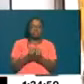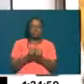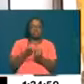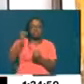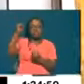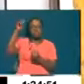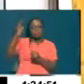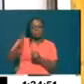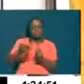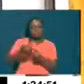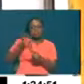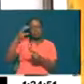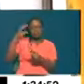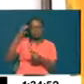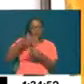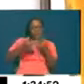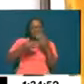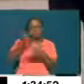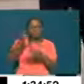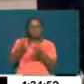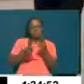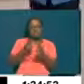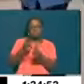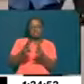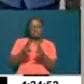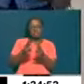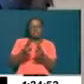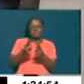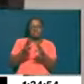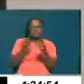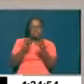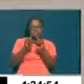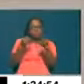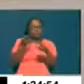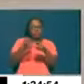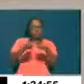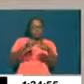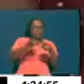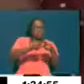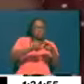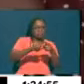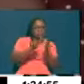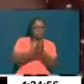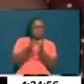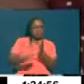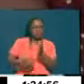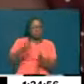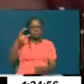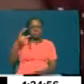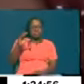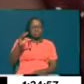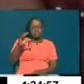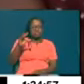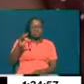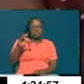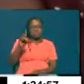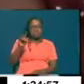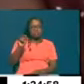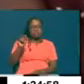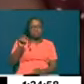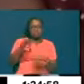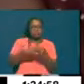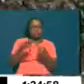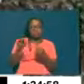the coast to build 22 modern kiosks near Naivas supermarket in South Sea that cost her 1.8